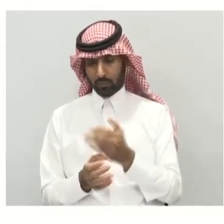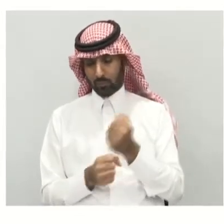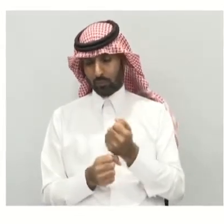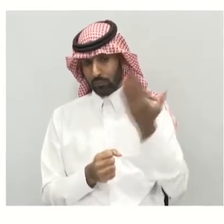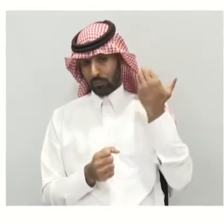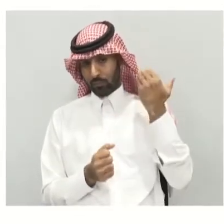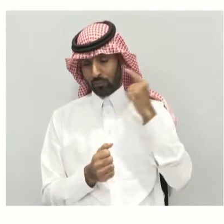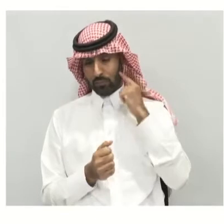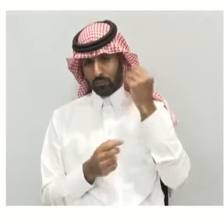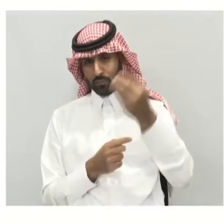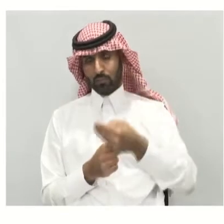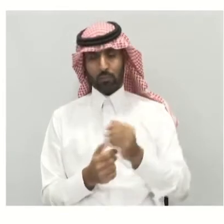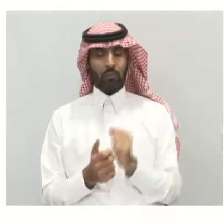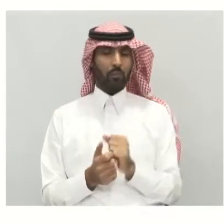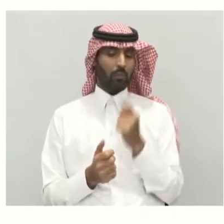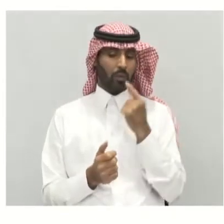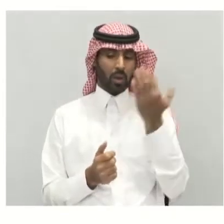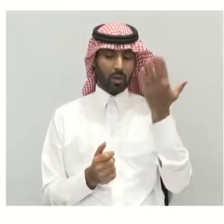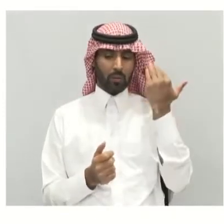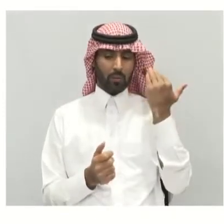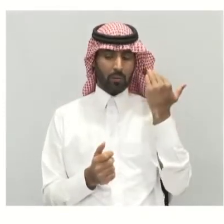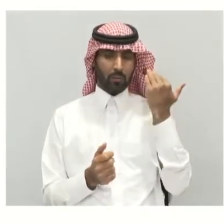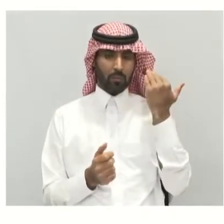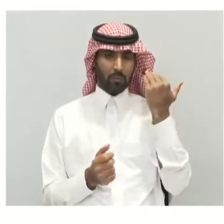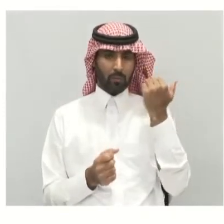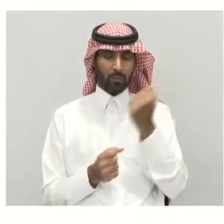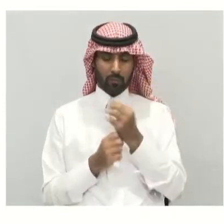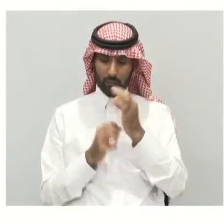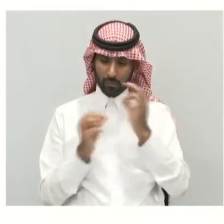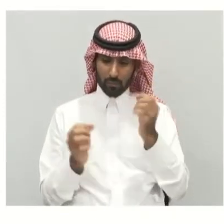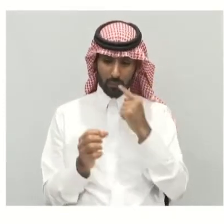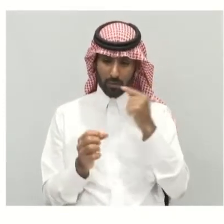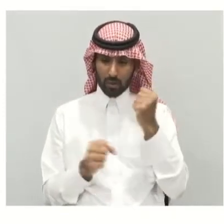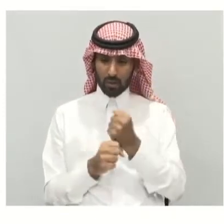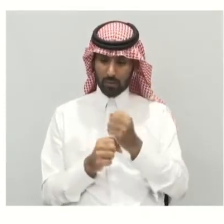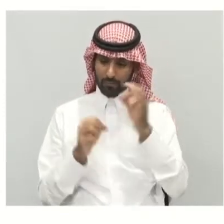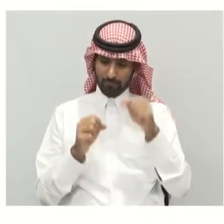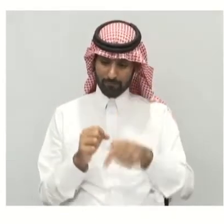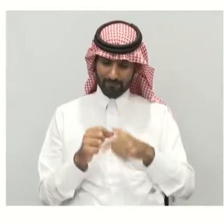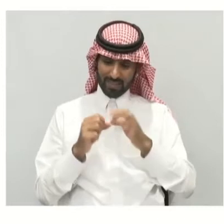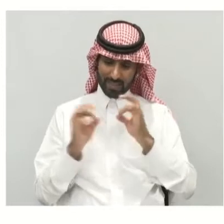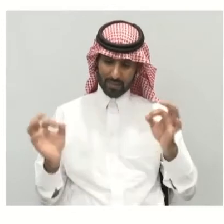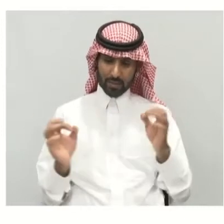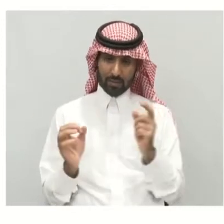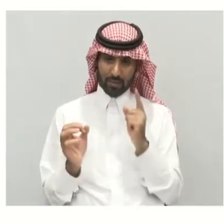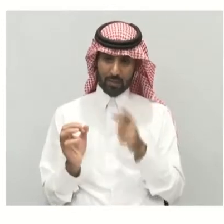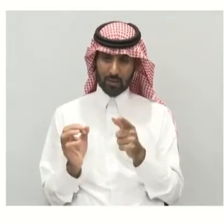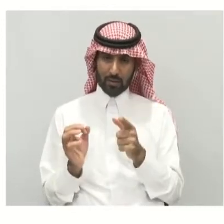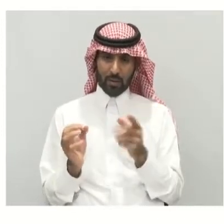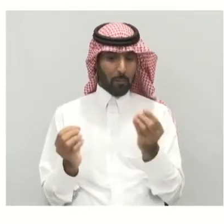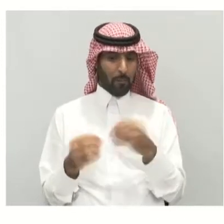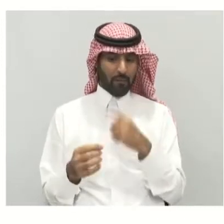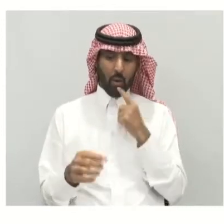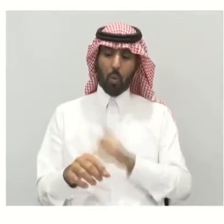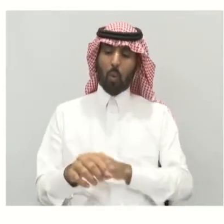tense, and we included last year. With the present perfect, we didn't include it because usually we don't,